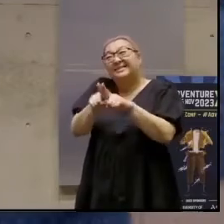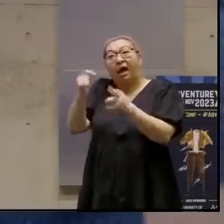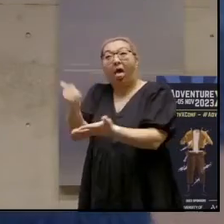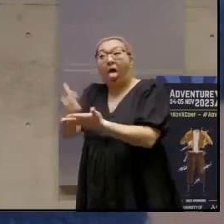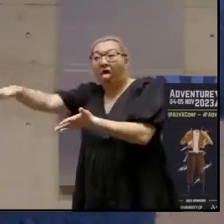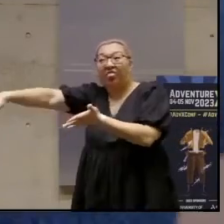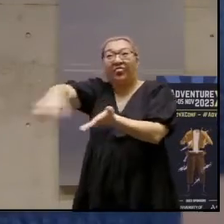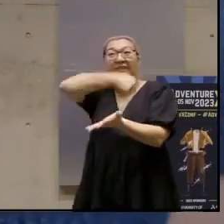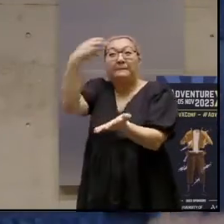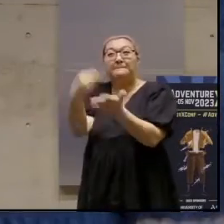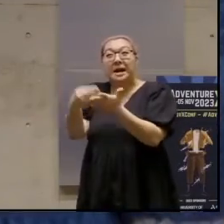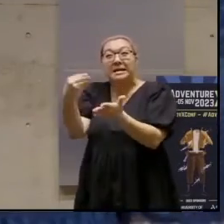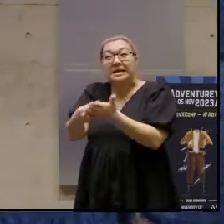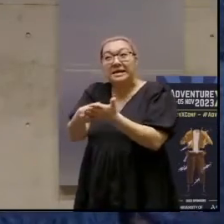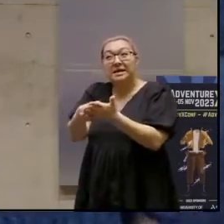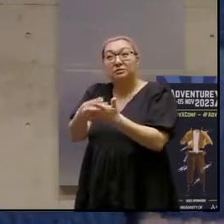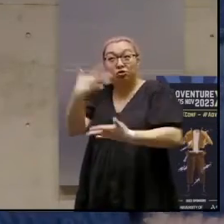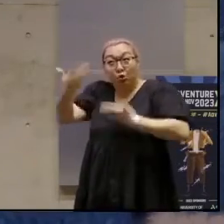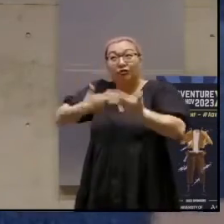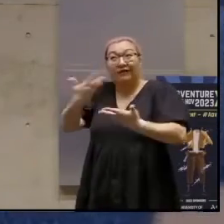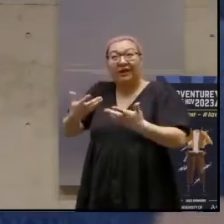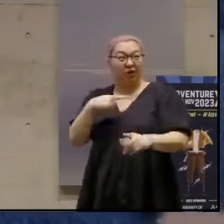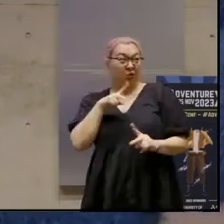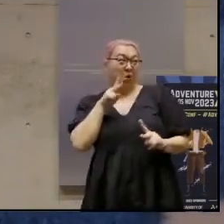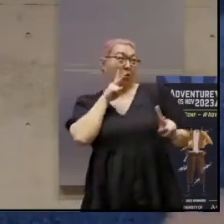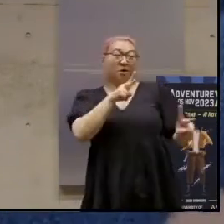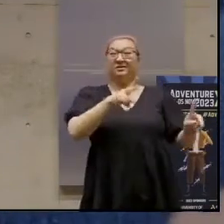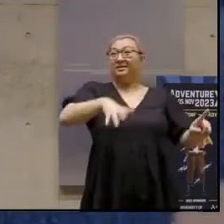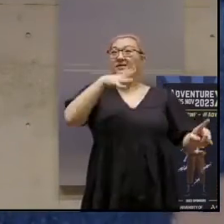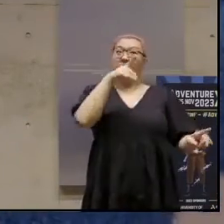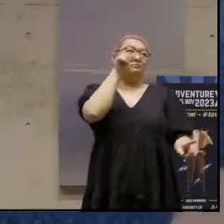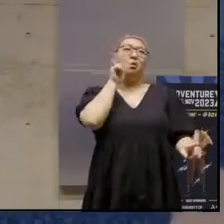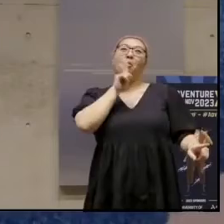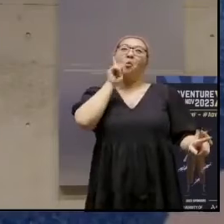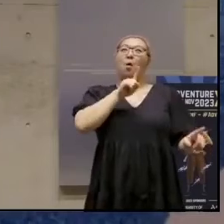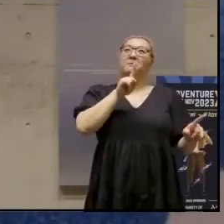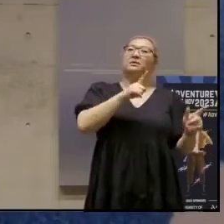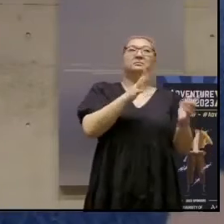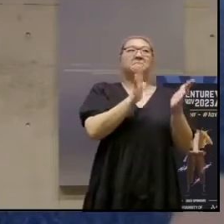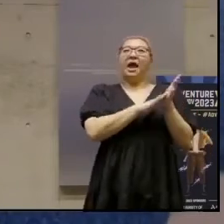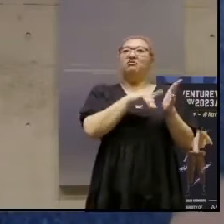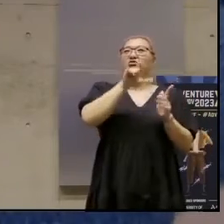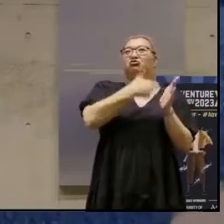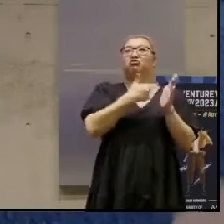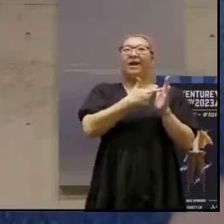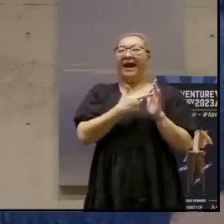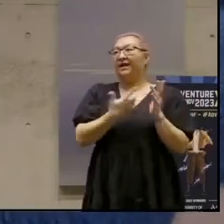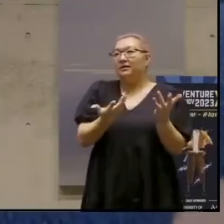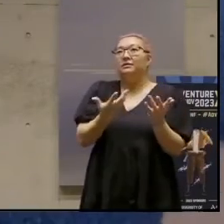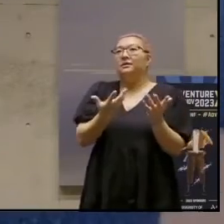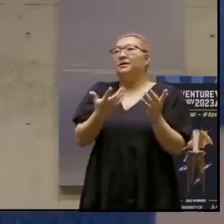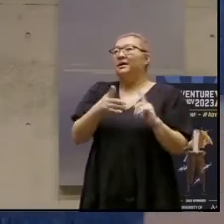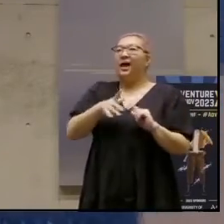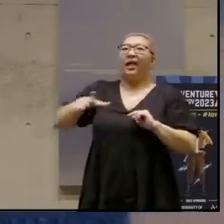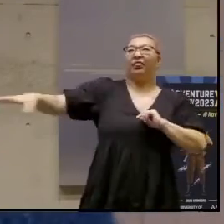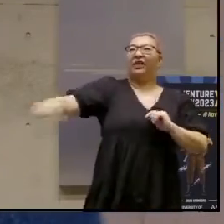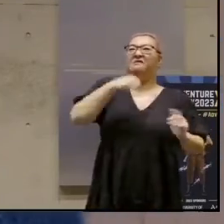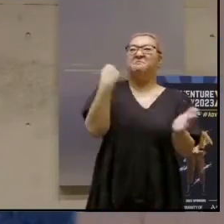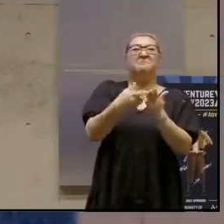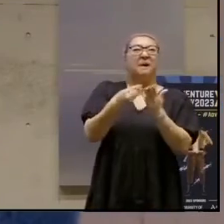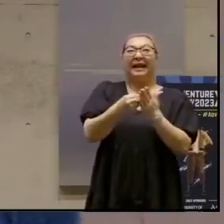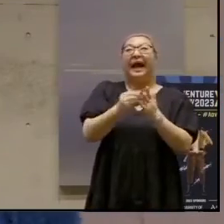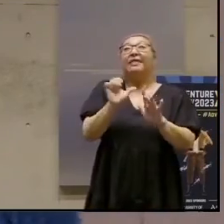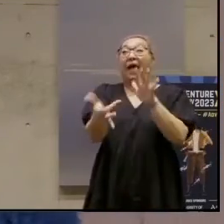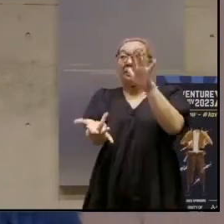Marion Crane steal $50,000. Let's go, Marion Crane. And then she gets in the shower in the middle of the